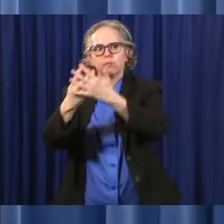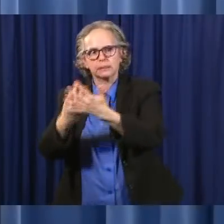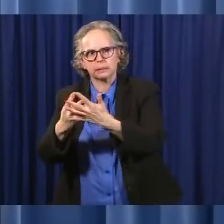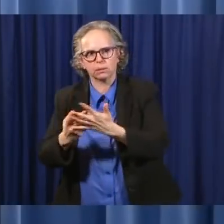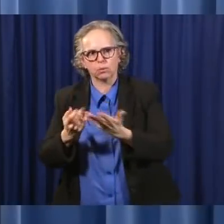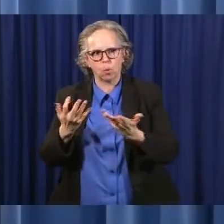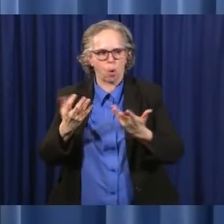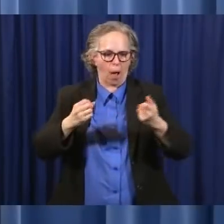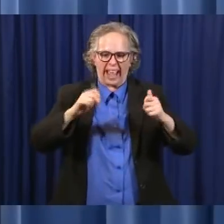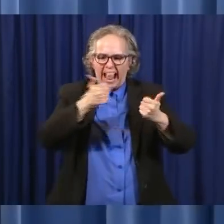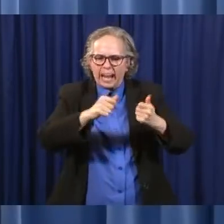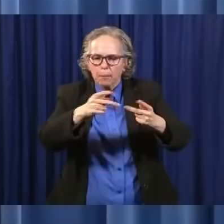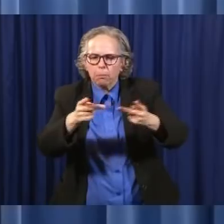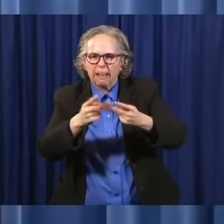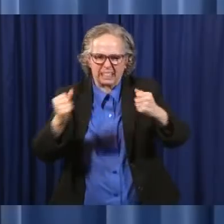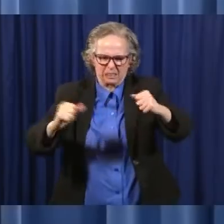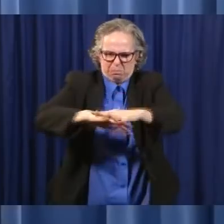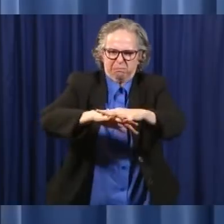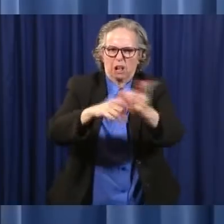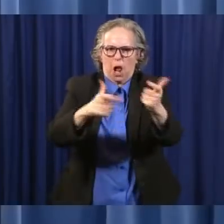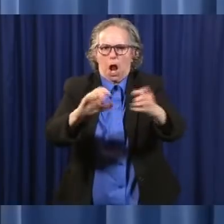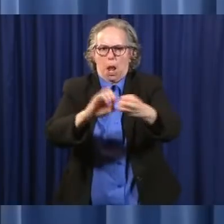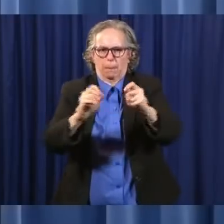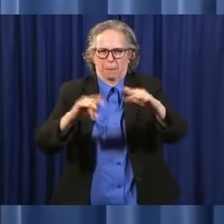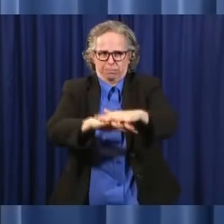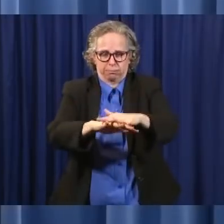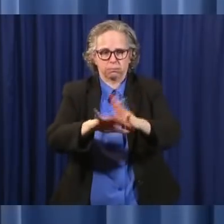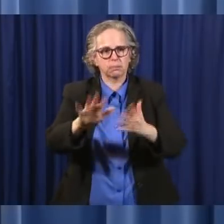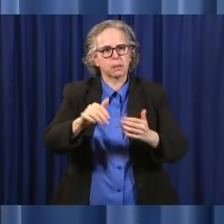facilities. Very, very significant part of